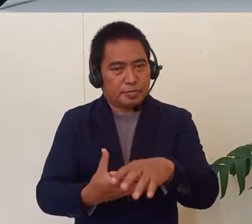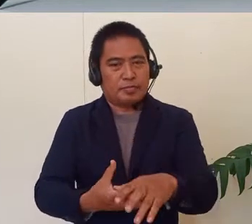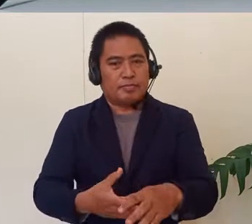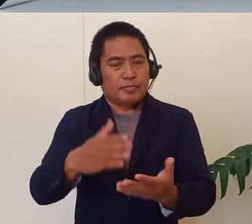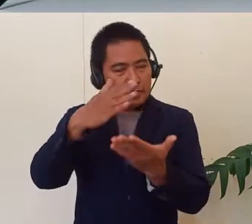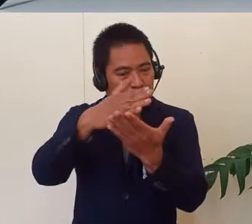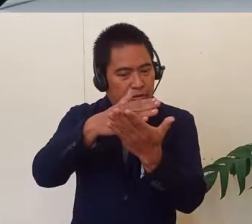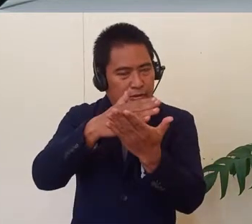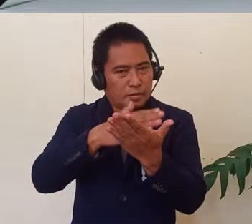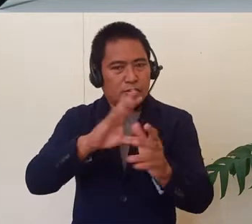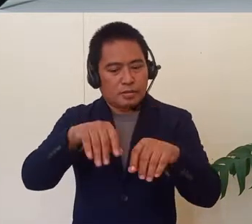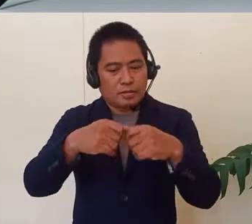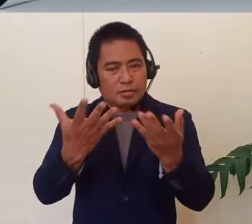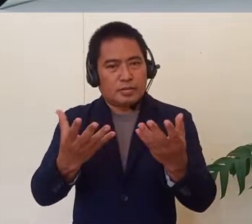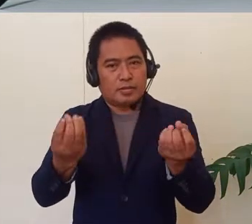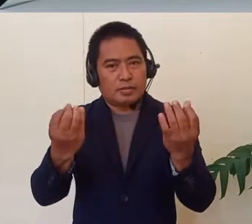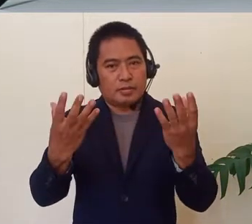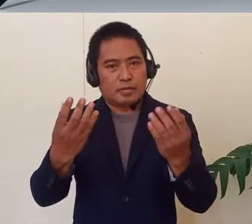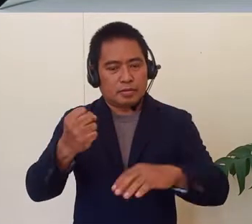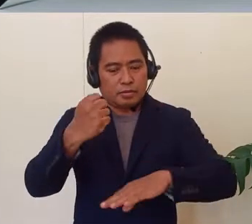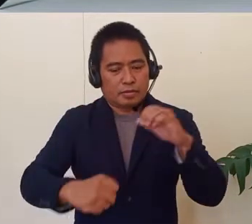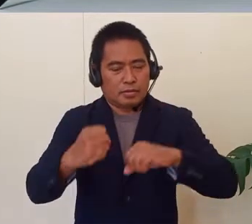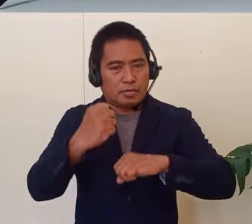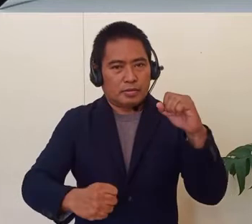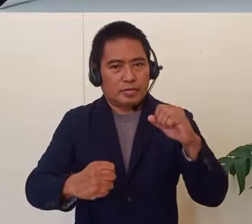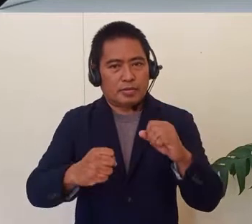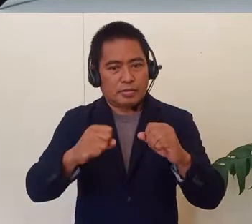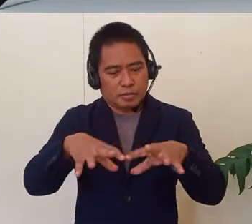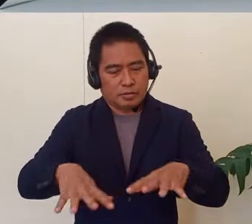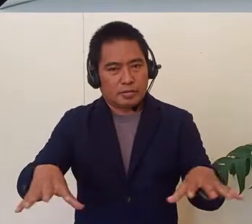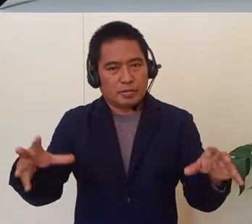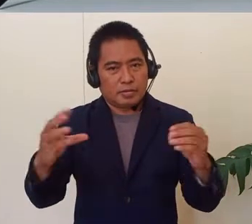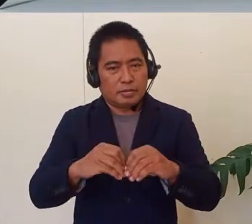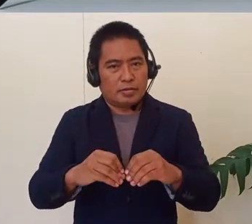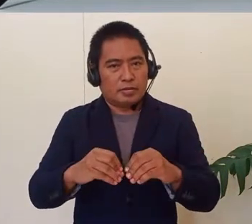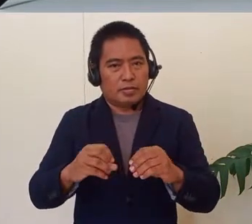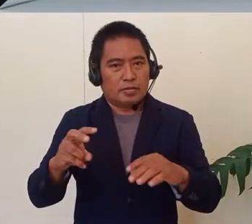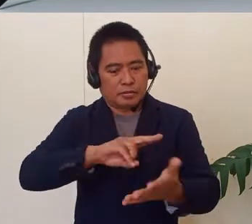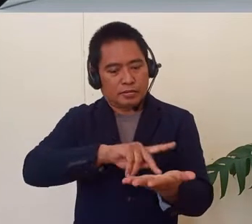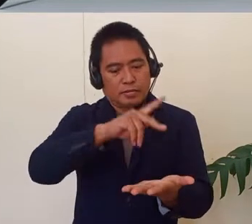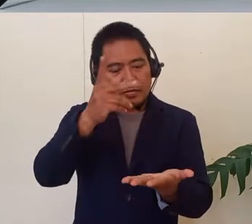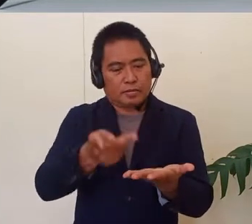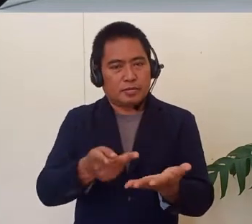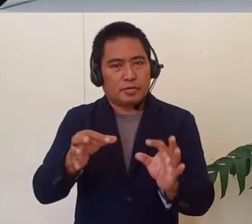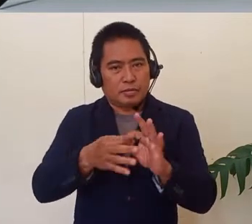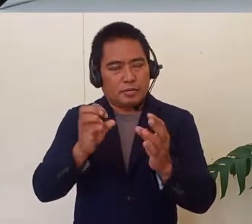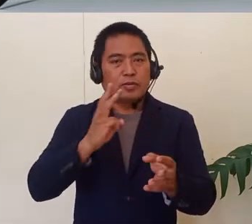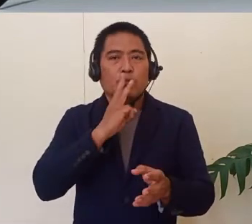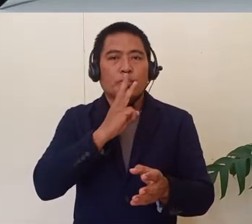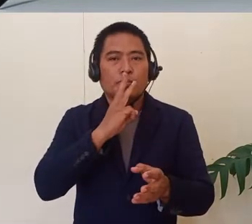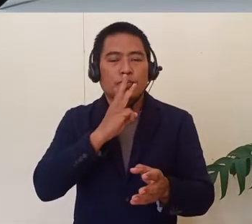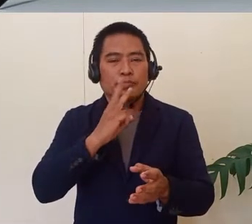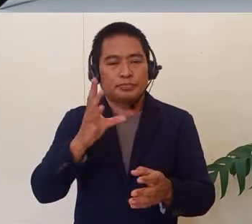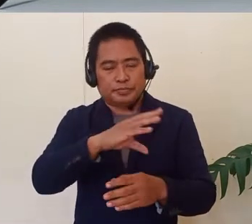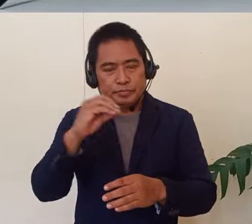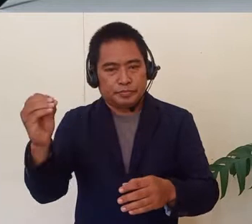in each volume of water, and describe the appearance of a